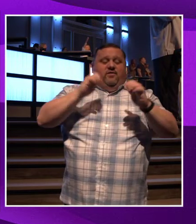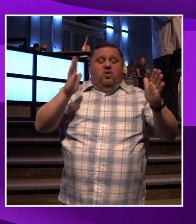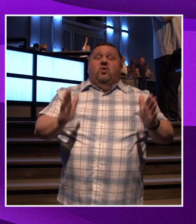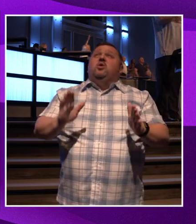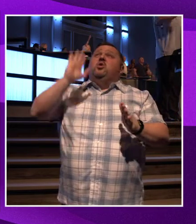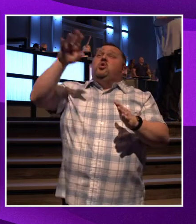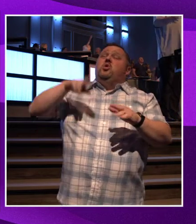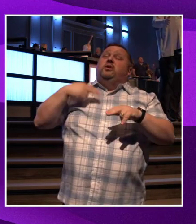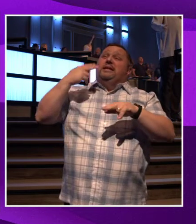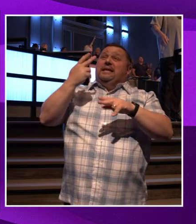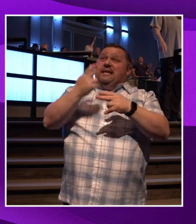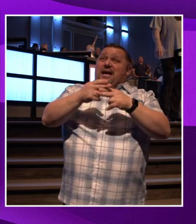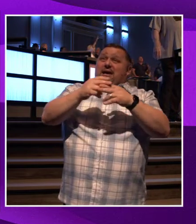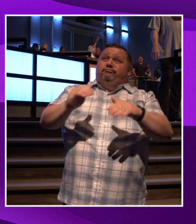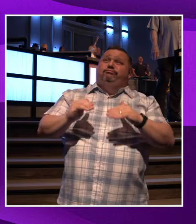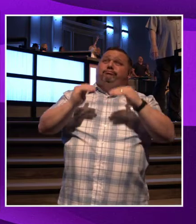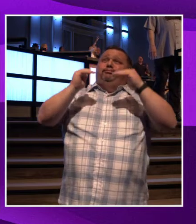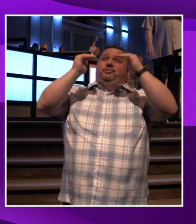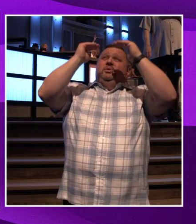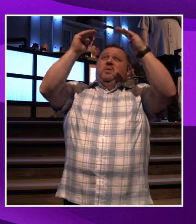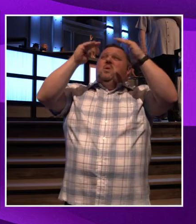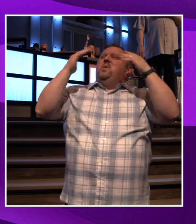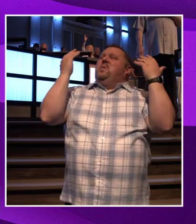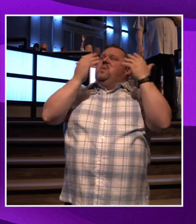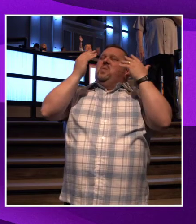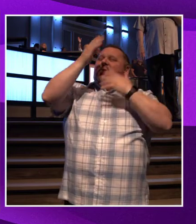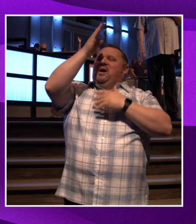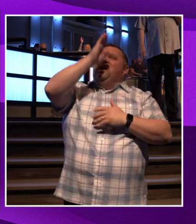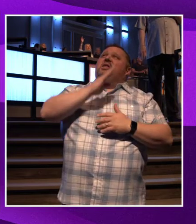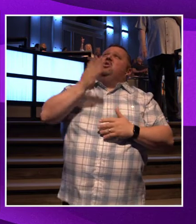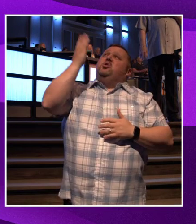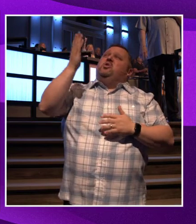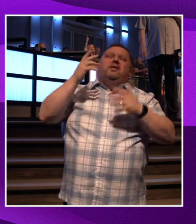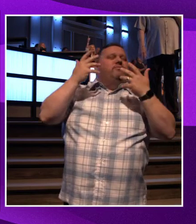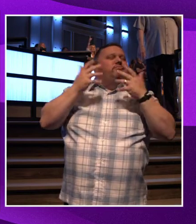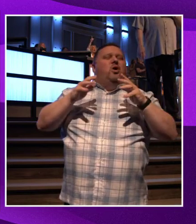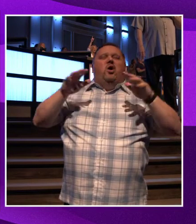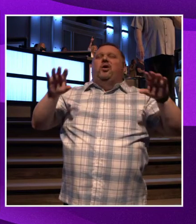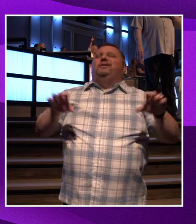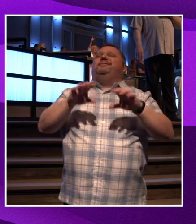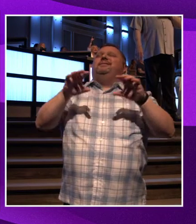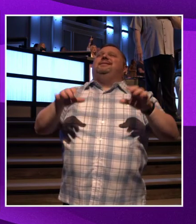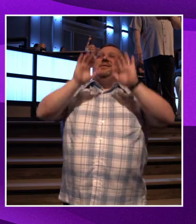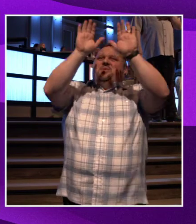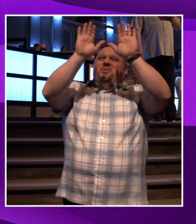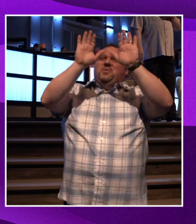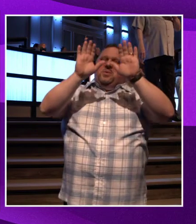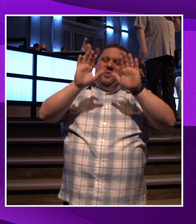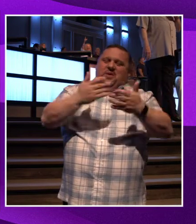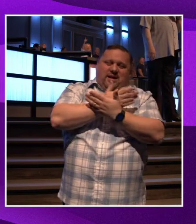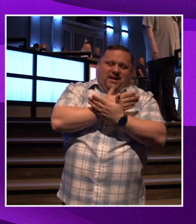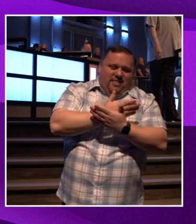Savior, Your name lifted high, oh God, You have done